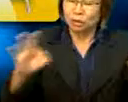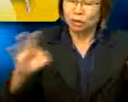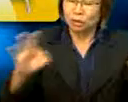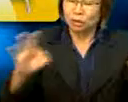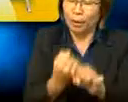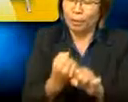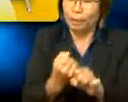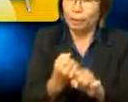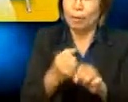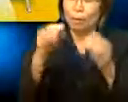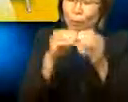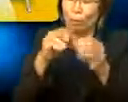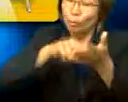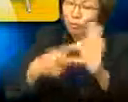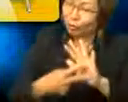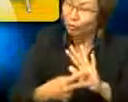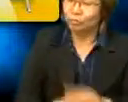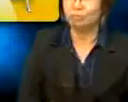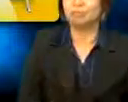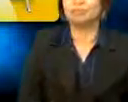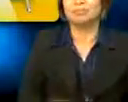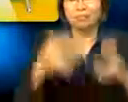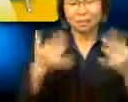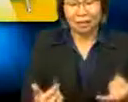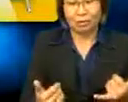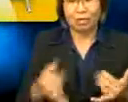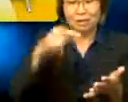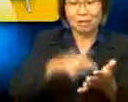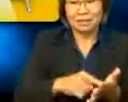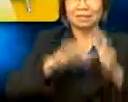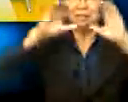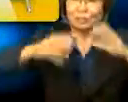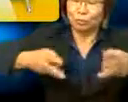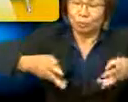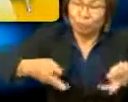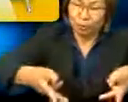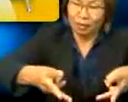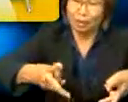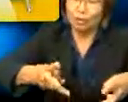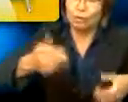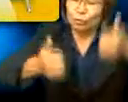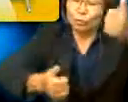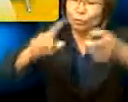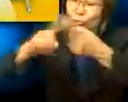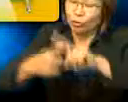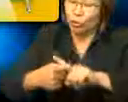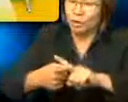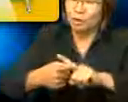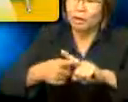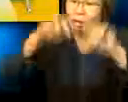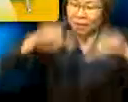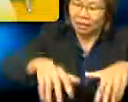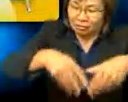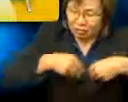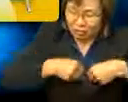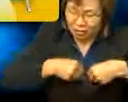more meaningful. Now, this is an approach which your friends too can adopt in the